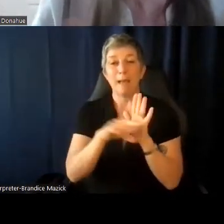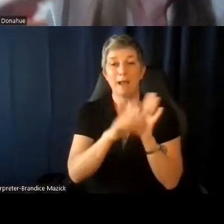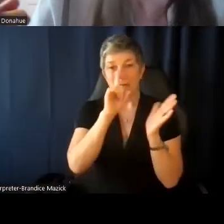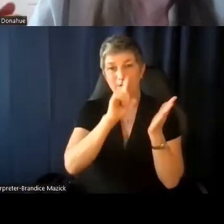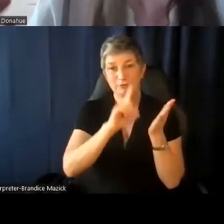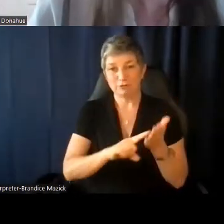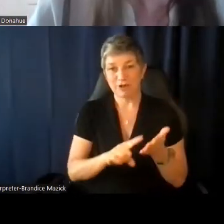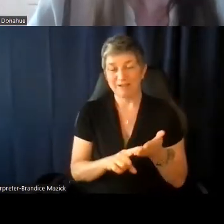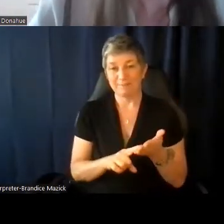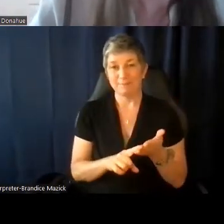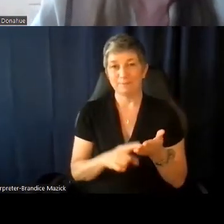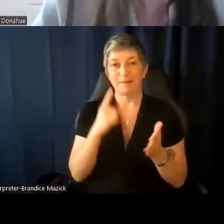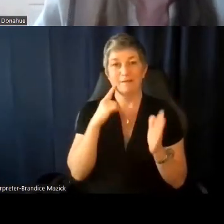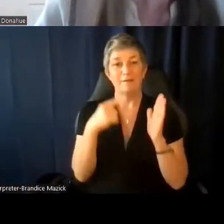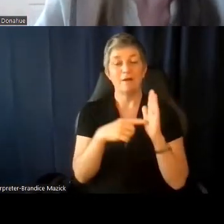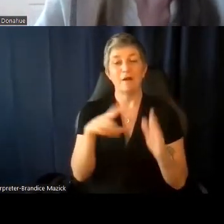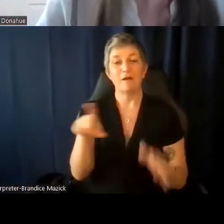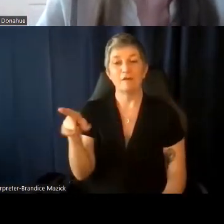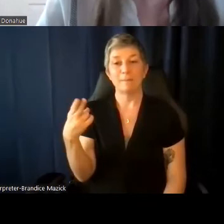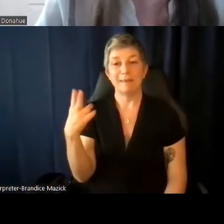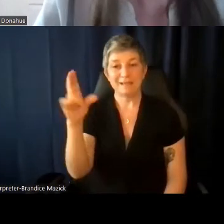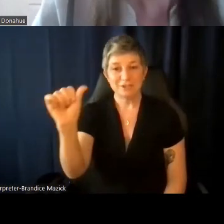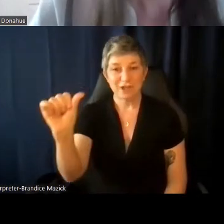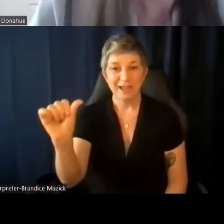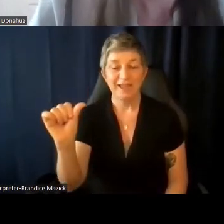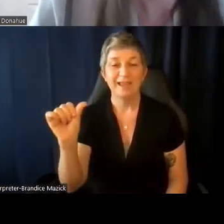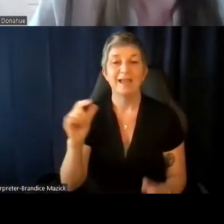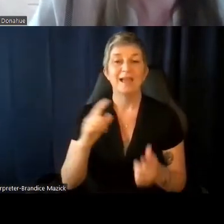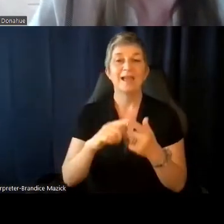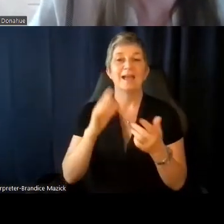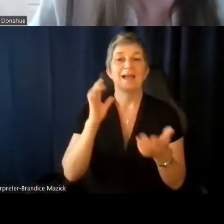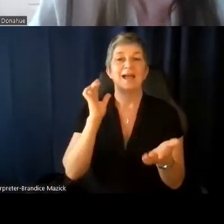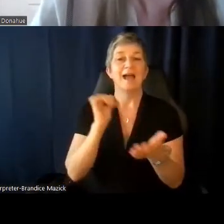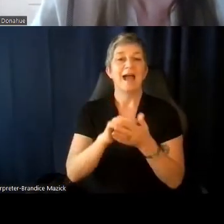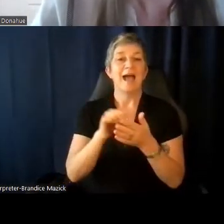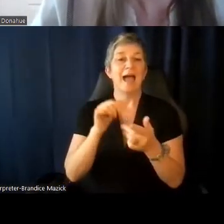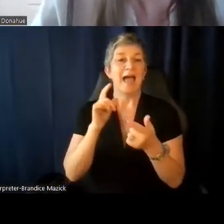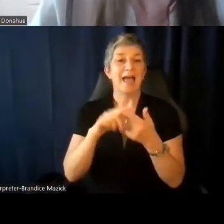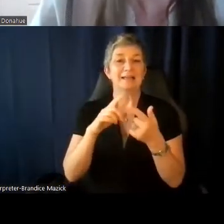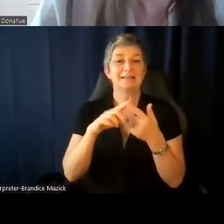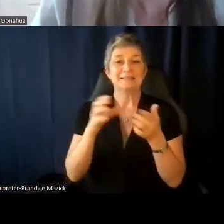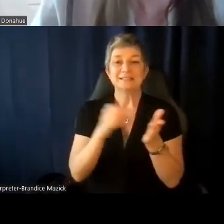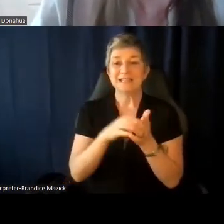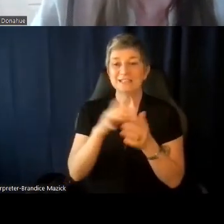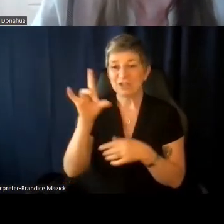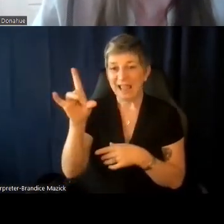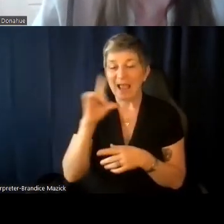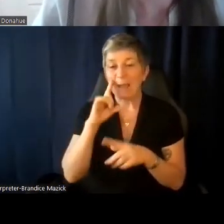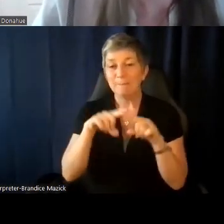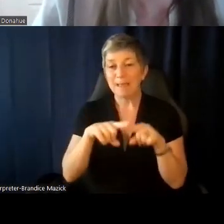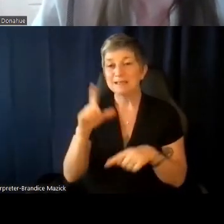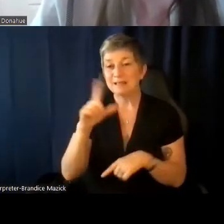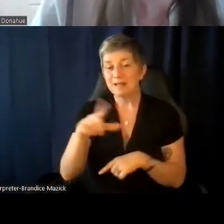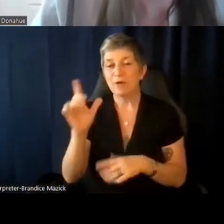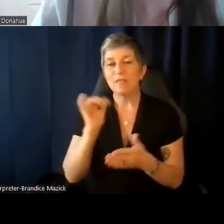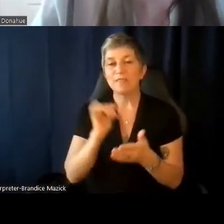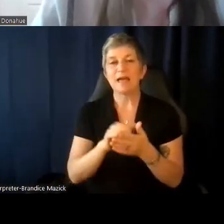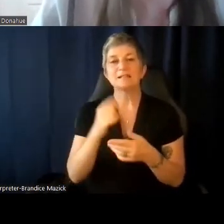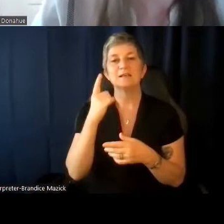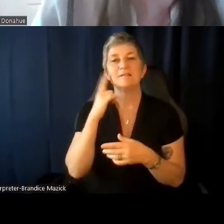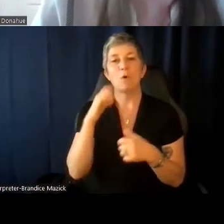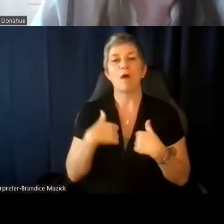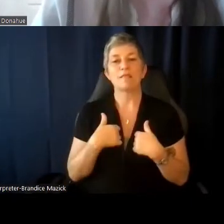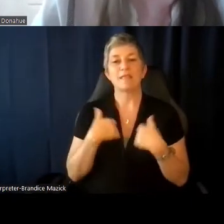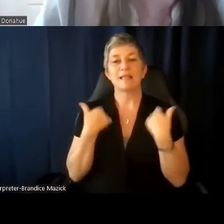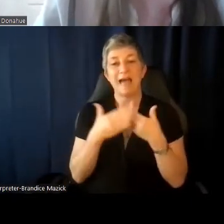that, for example, PHAs and site-based Section 8 landlords are required to do, and that's for the lifetime